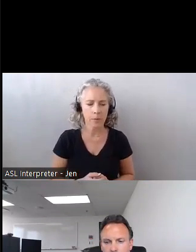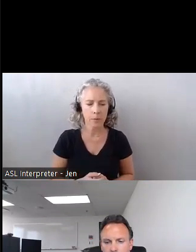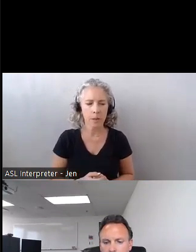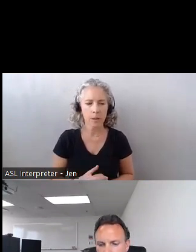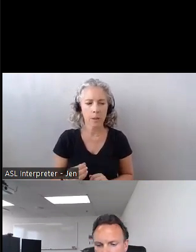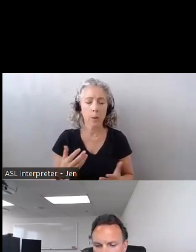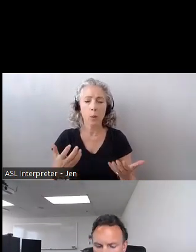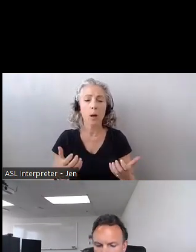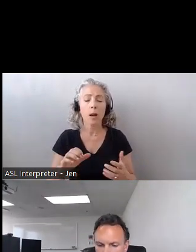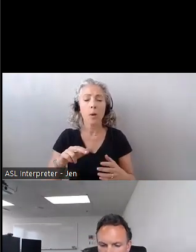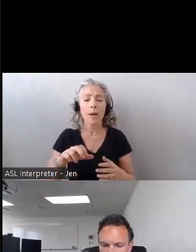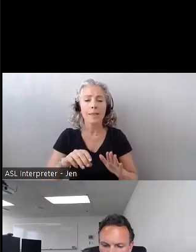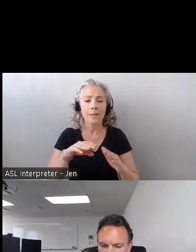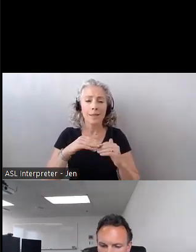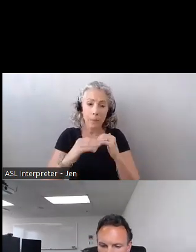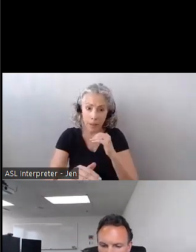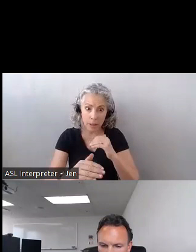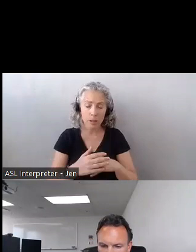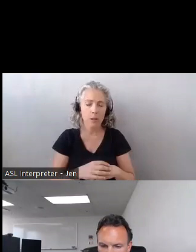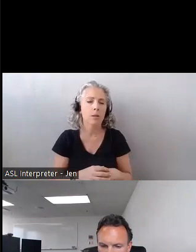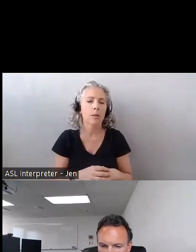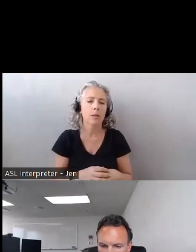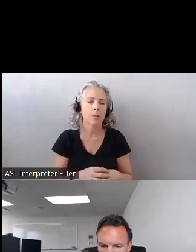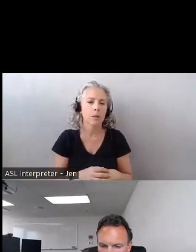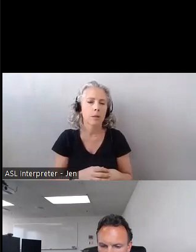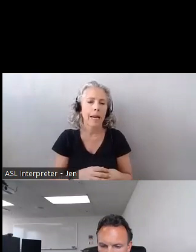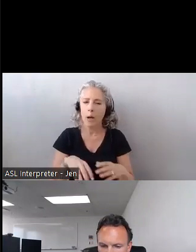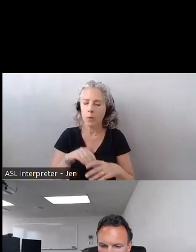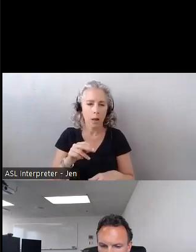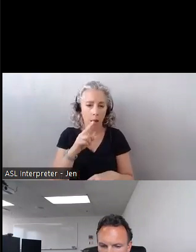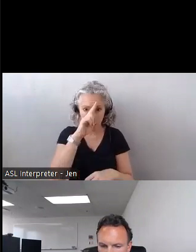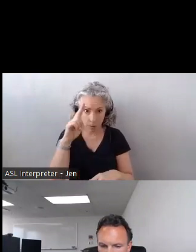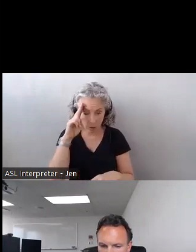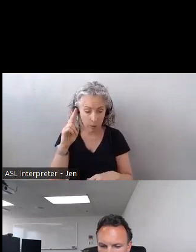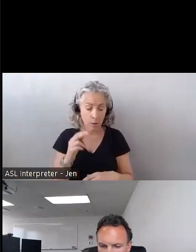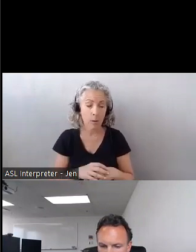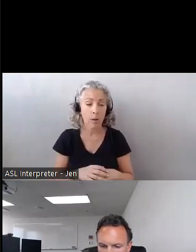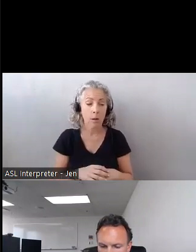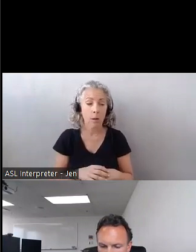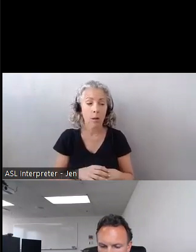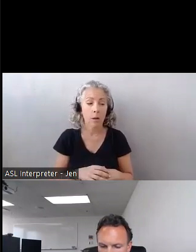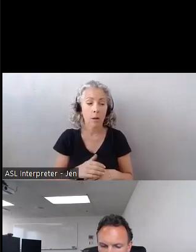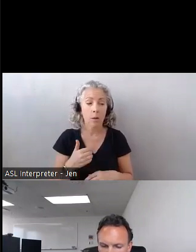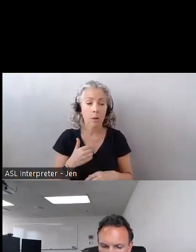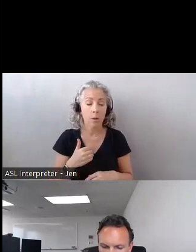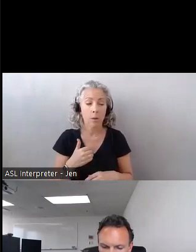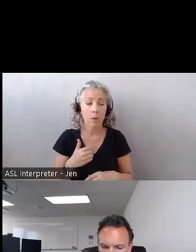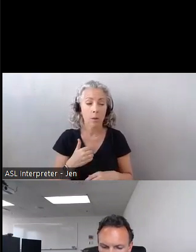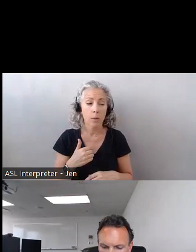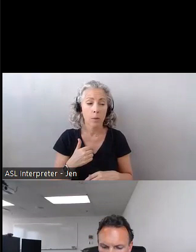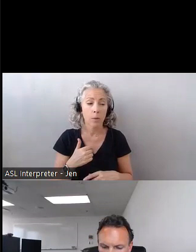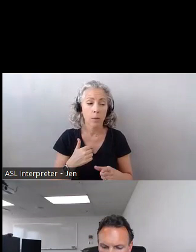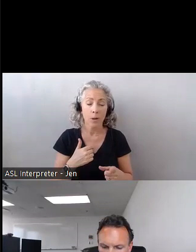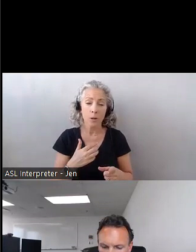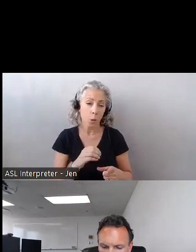stabilization and continued treatment in the least restrictive environment. We facilitate a placement if higher level of care is deemed appropriate. That way the police